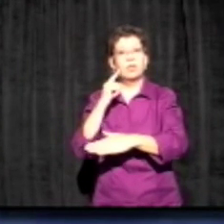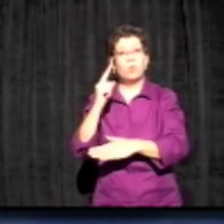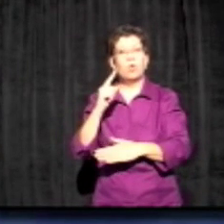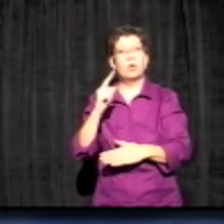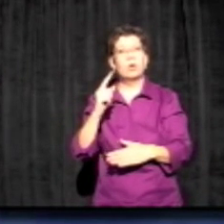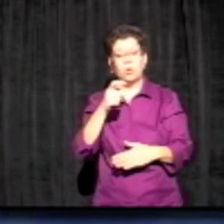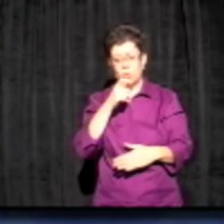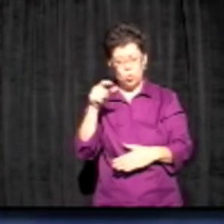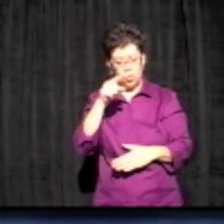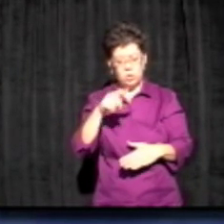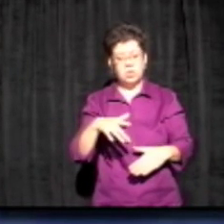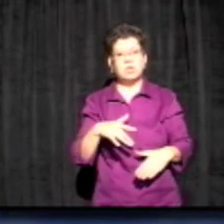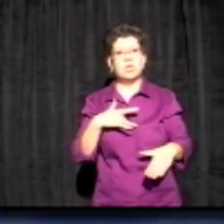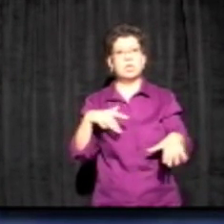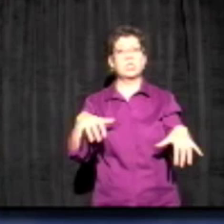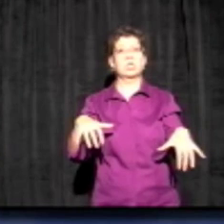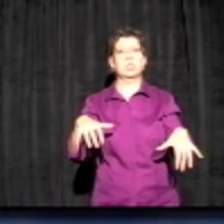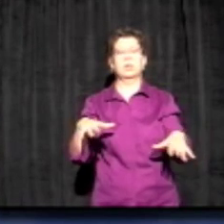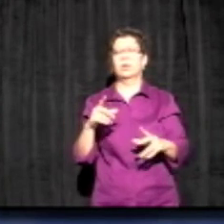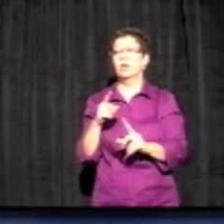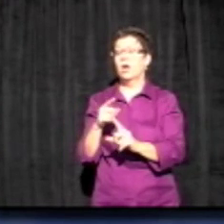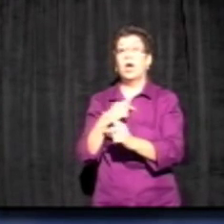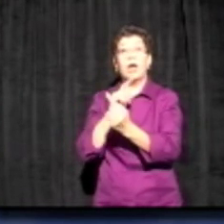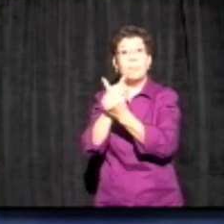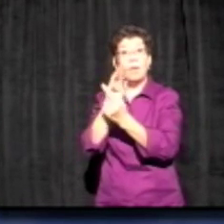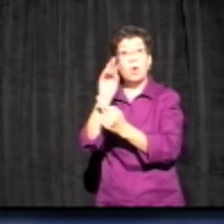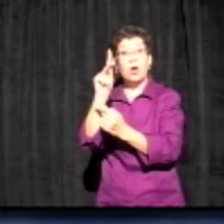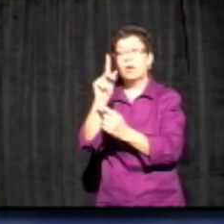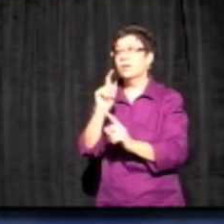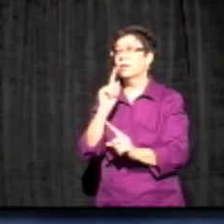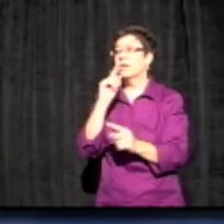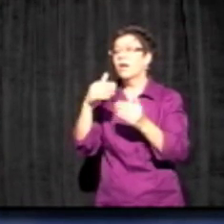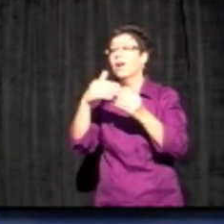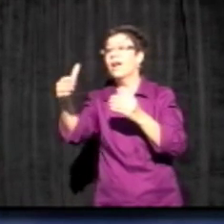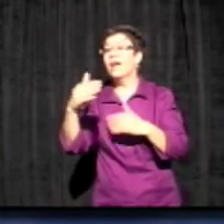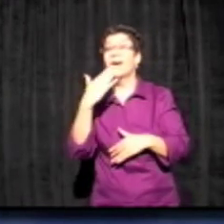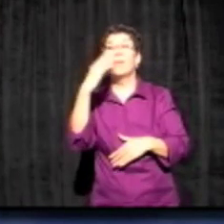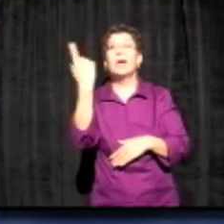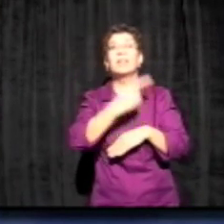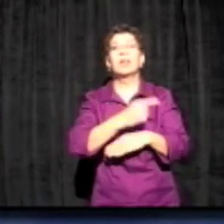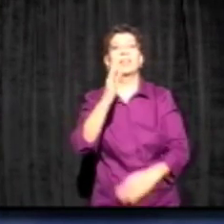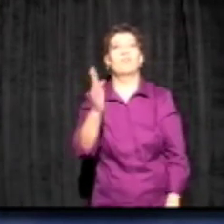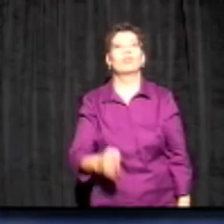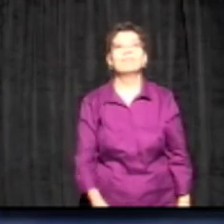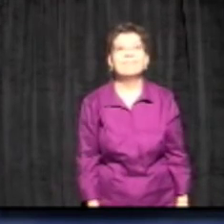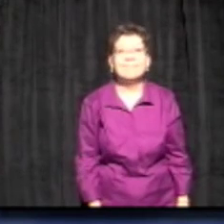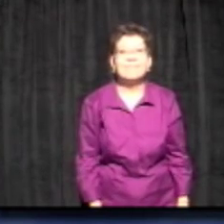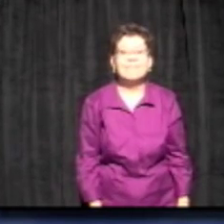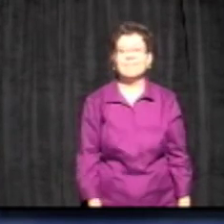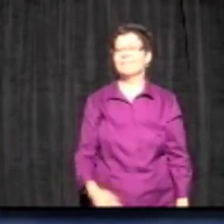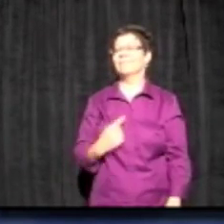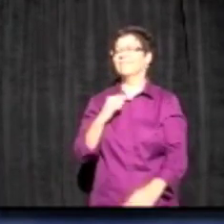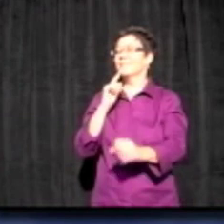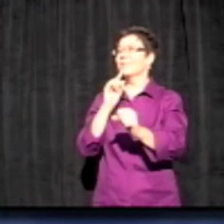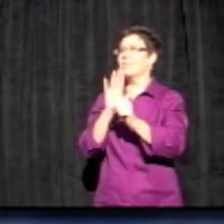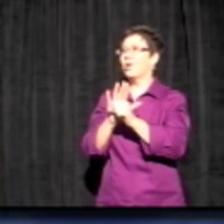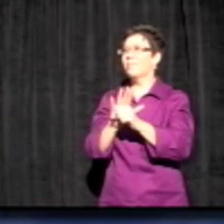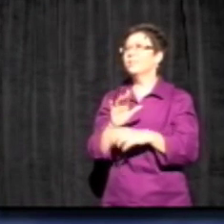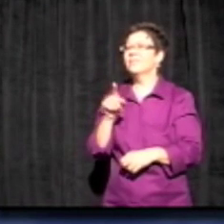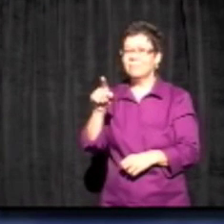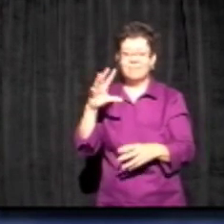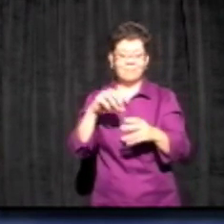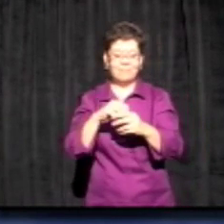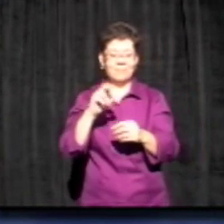I say this earnestly, that since I met Mark, I haven't had a bad day. I promised him when he got involved